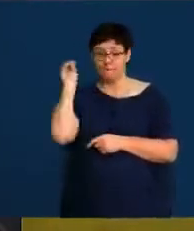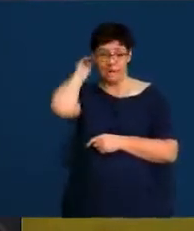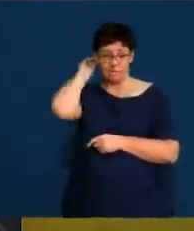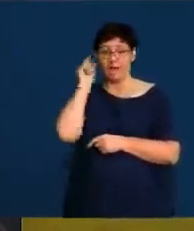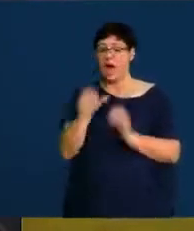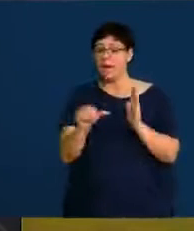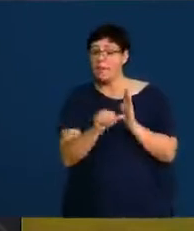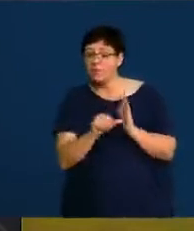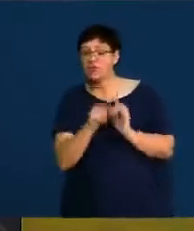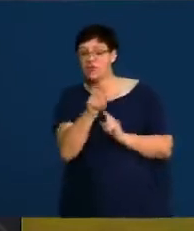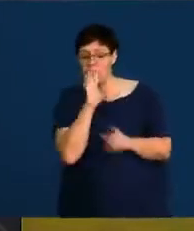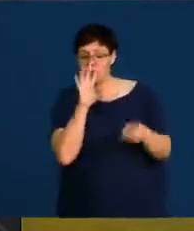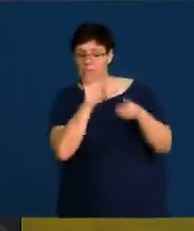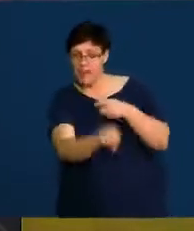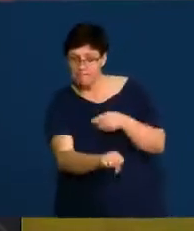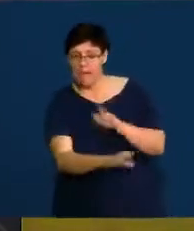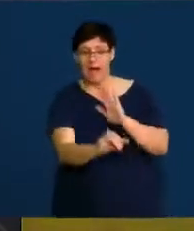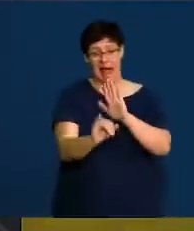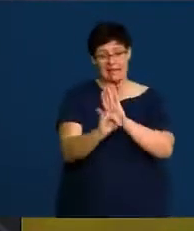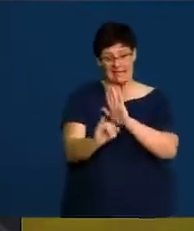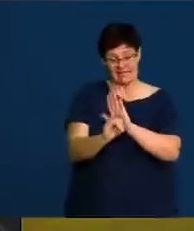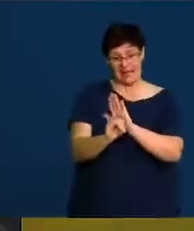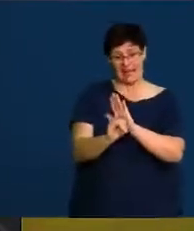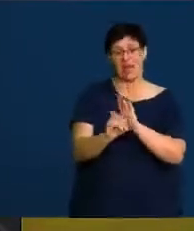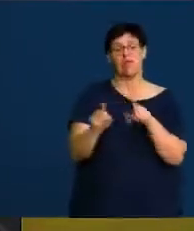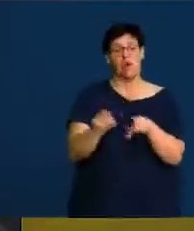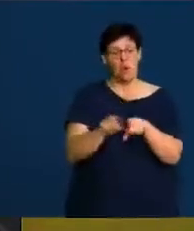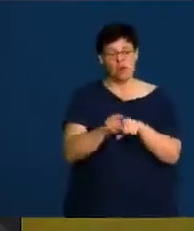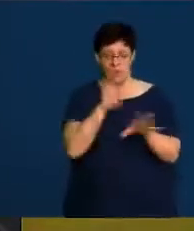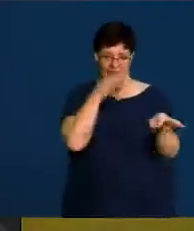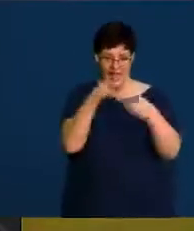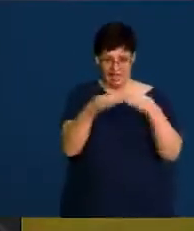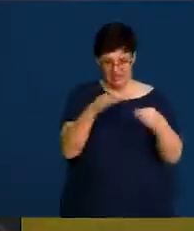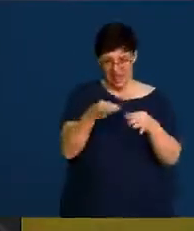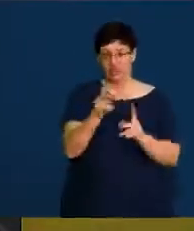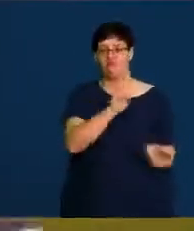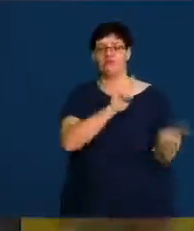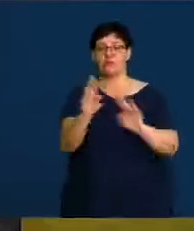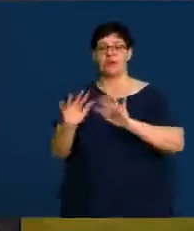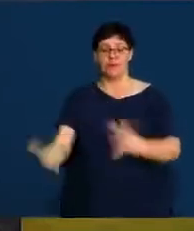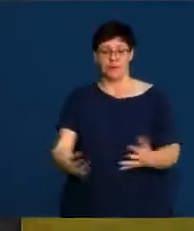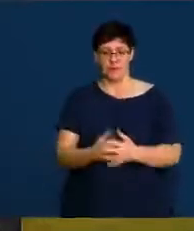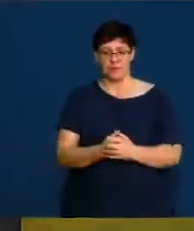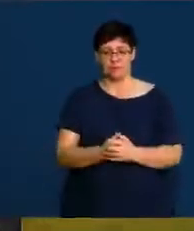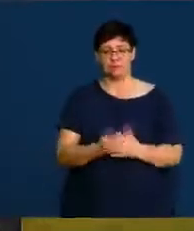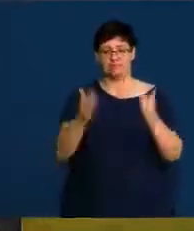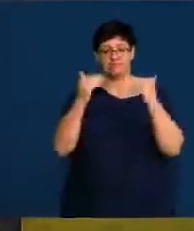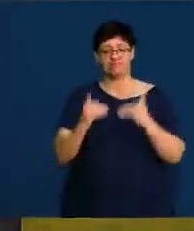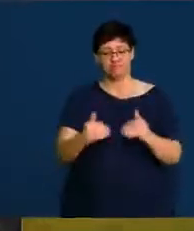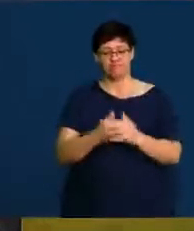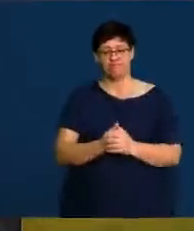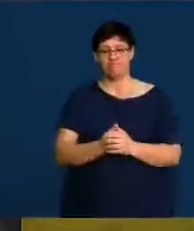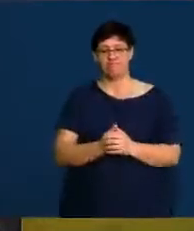your ability to locate, identify, and then explain for your response. Moving on, we've